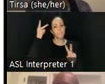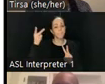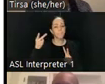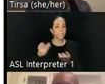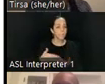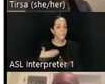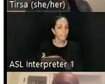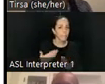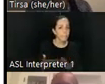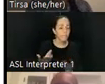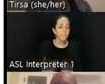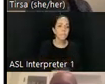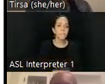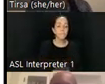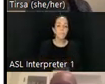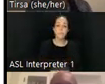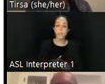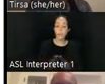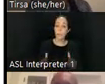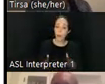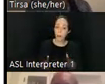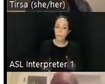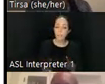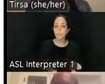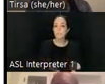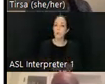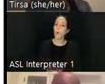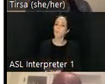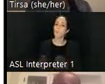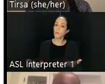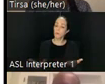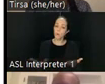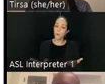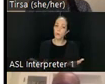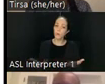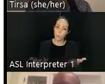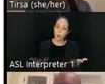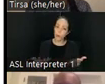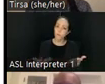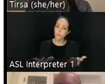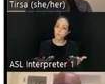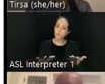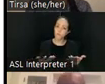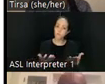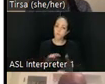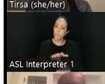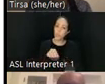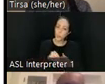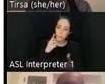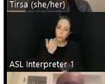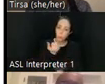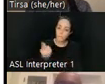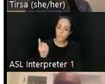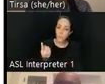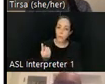intended, but it's like you don't want to be exclusionary to be inclusionary in a way, in kind of a weird sense. All right, but no, thanks for writing this.